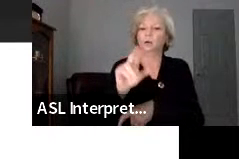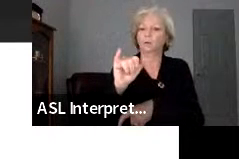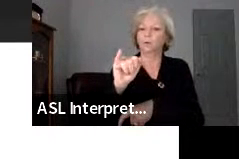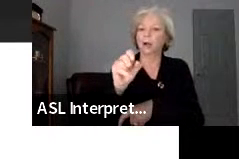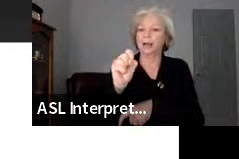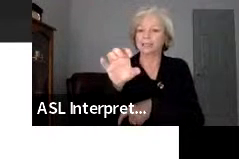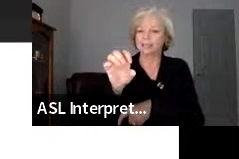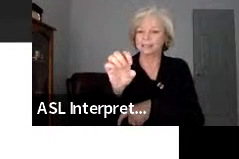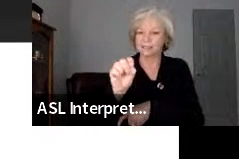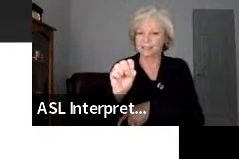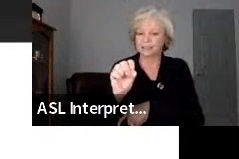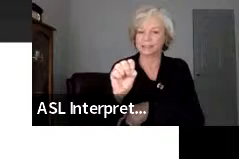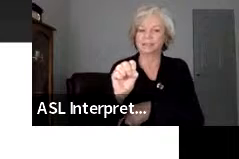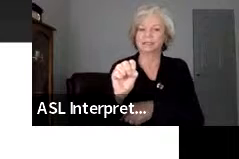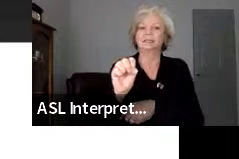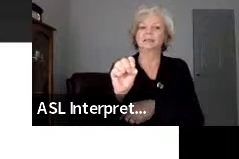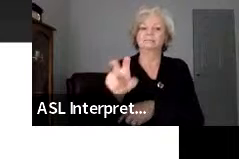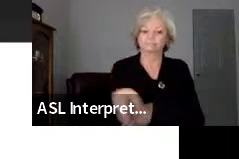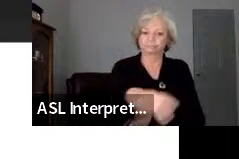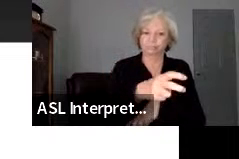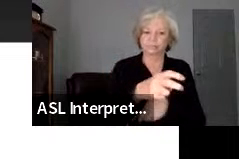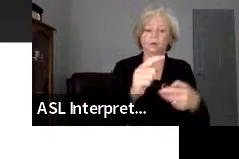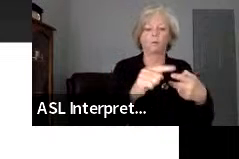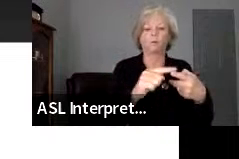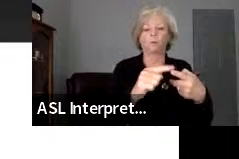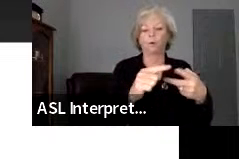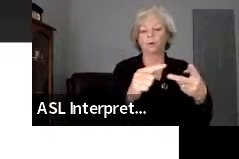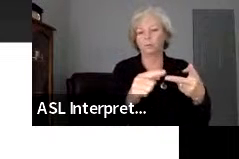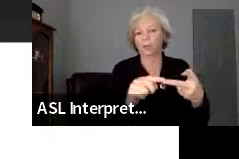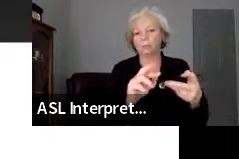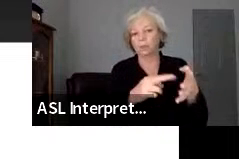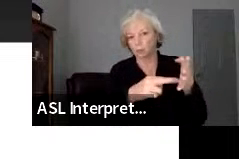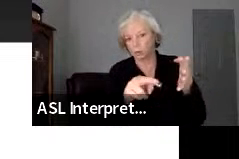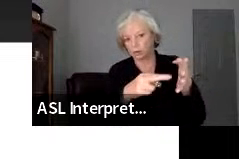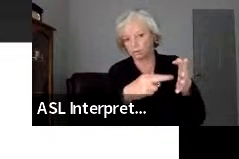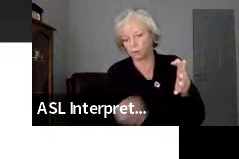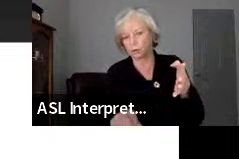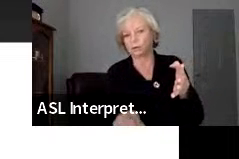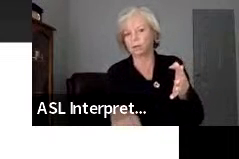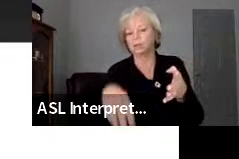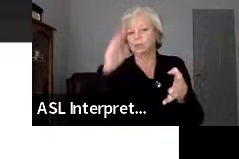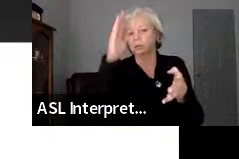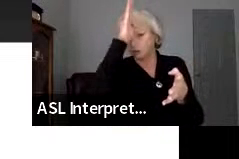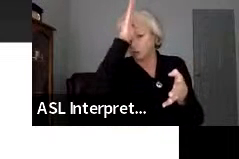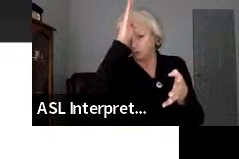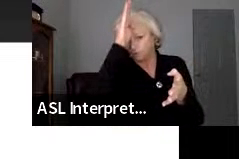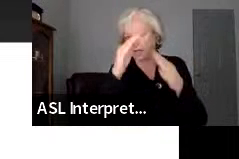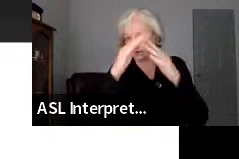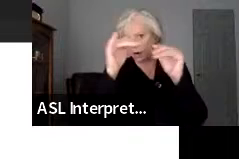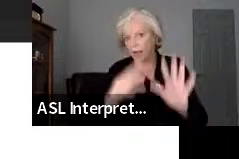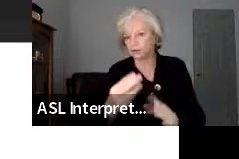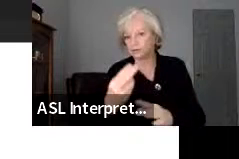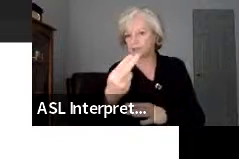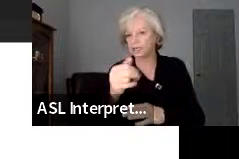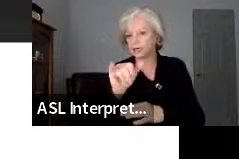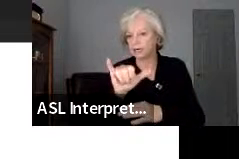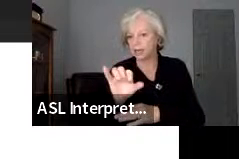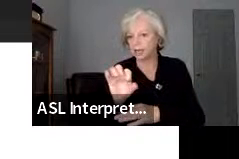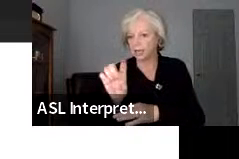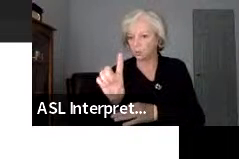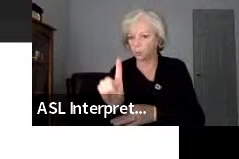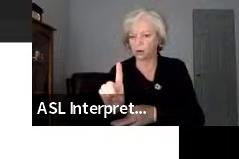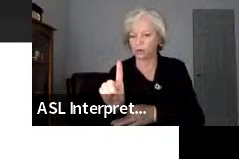a referral to the Firehouse Clinic in Hayward, or to a different clinic in a